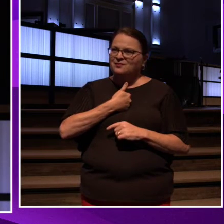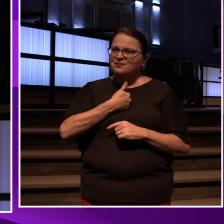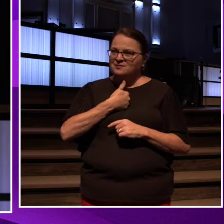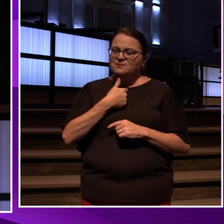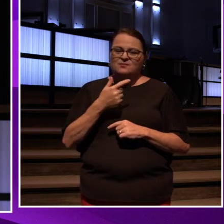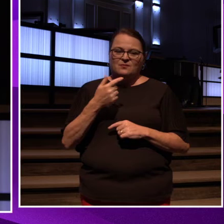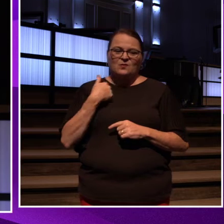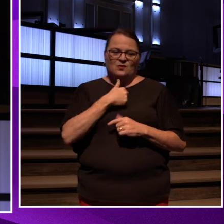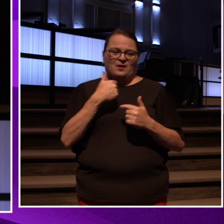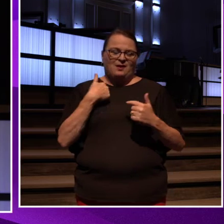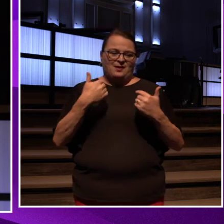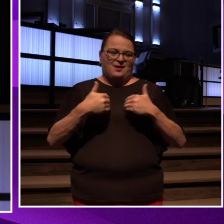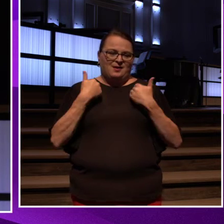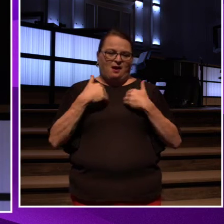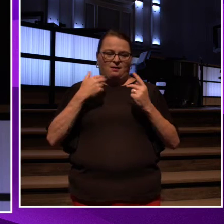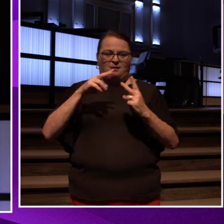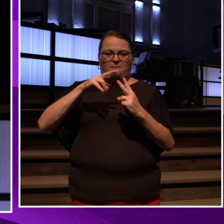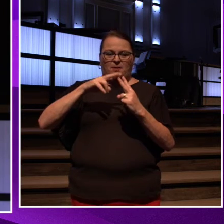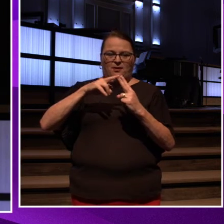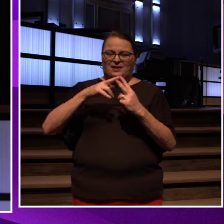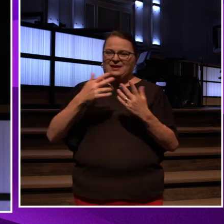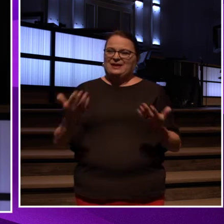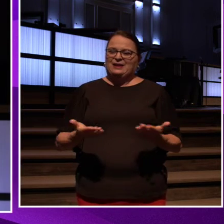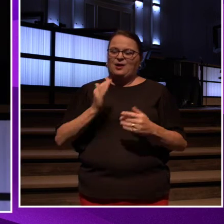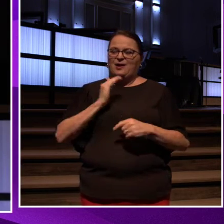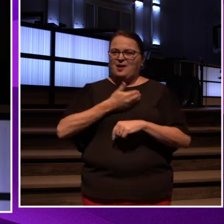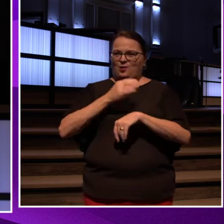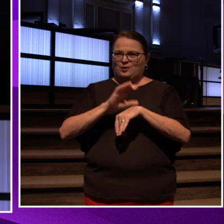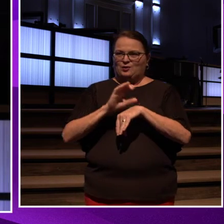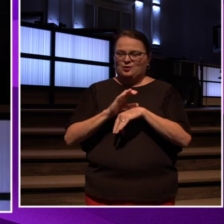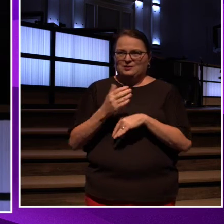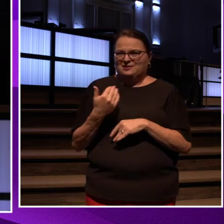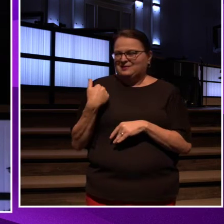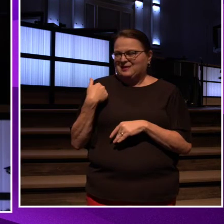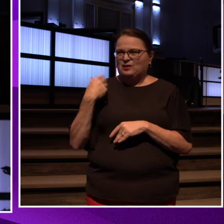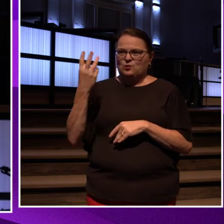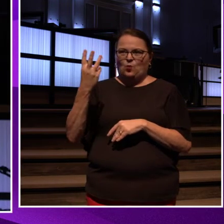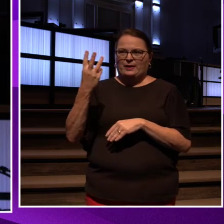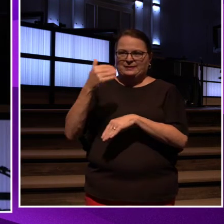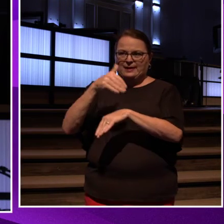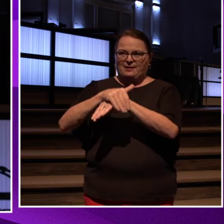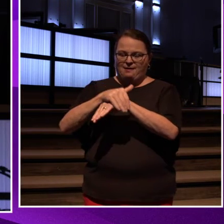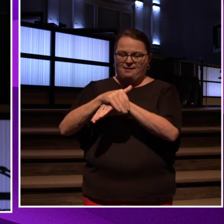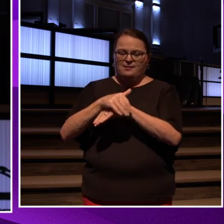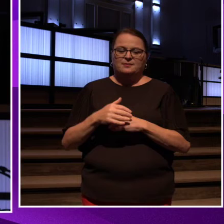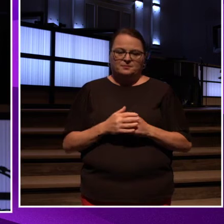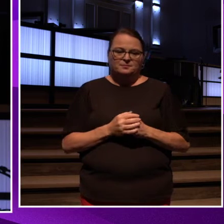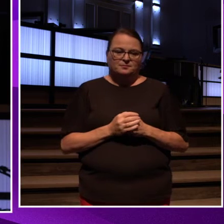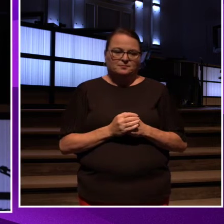young couple here at our church this last Wednesday night.